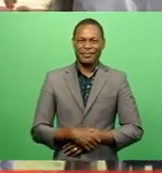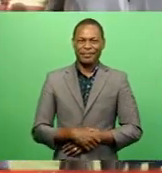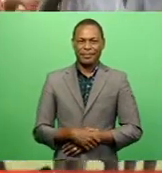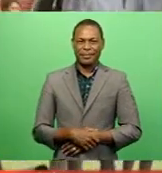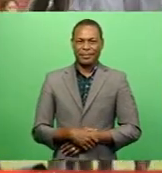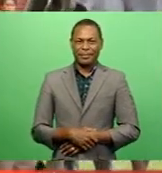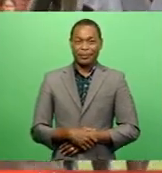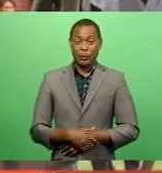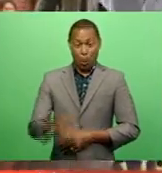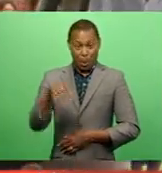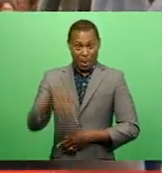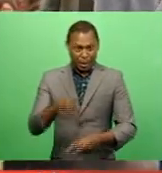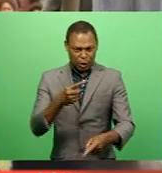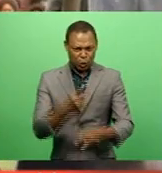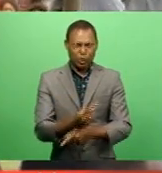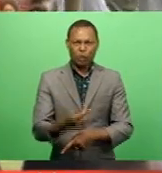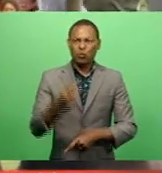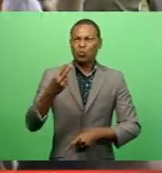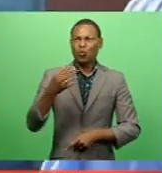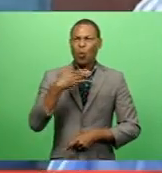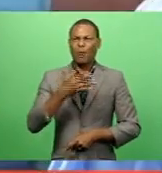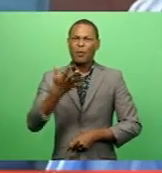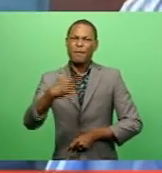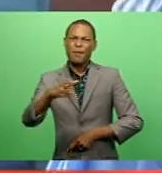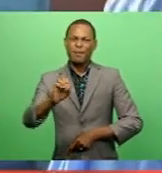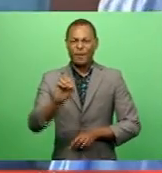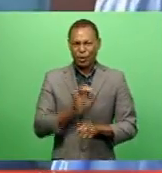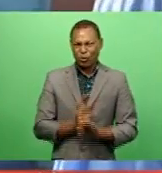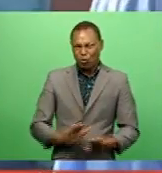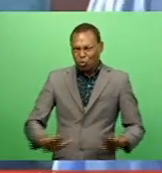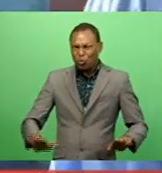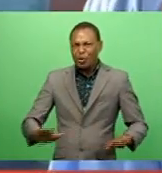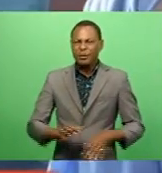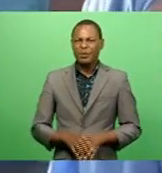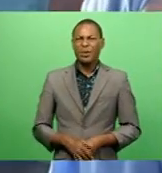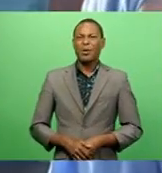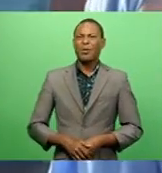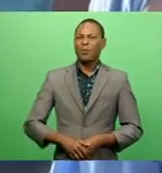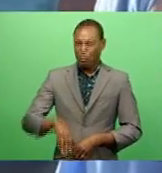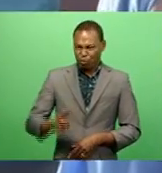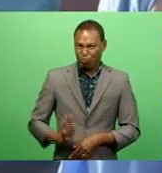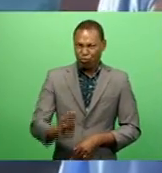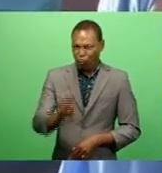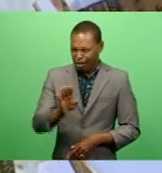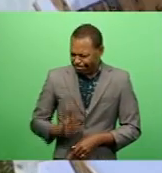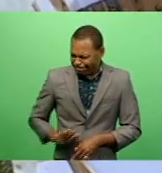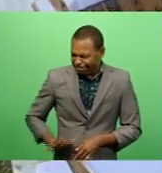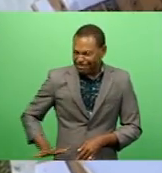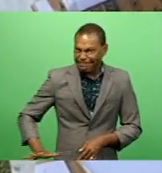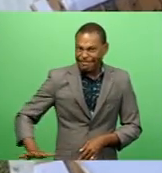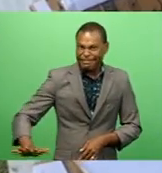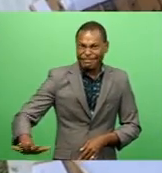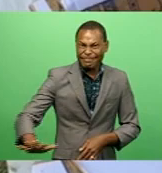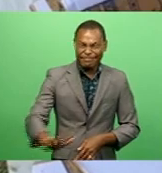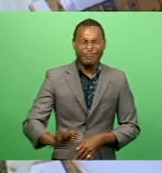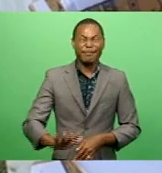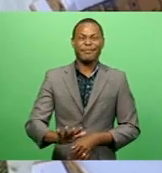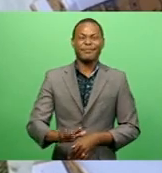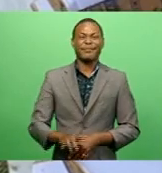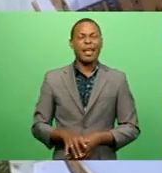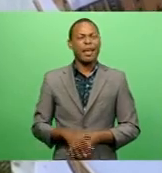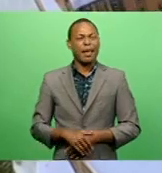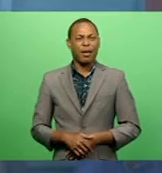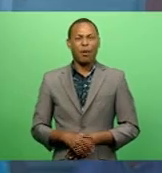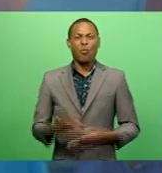This week, around 250 school children from Kia, Tavea, Ngaloa, Yanganga and Yandua Island